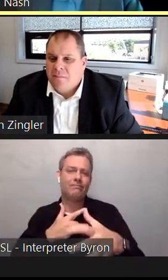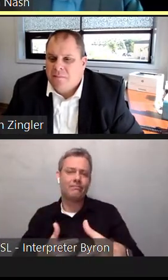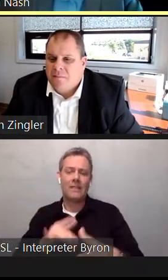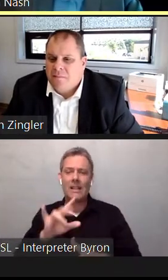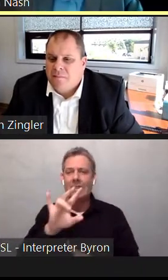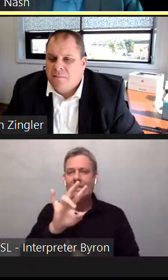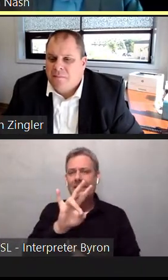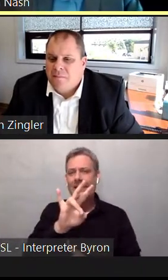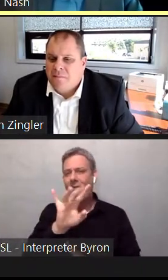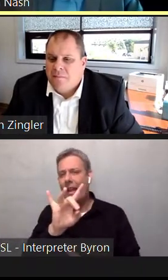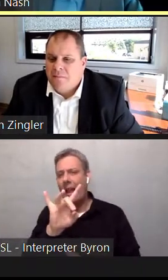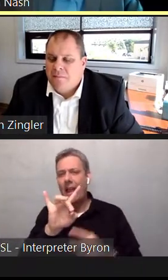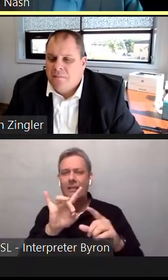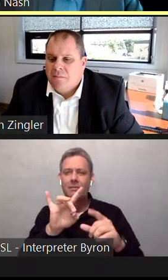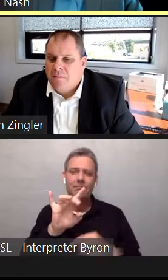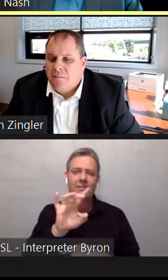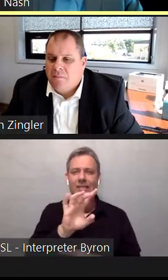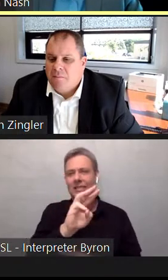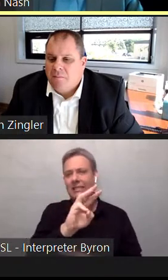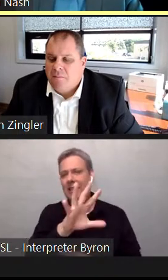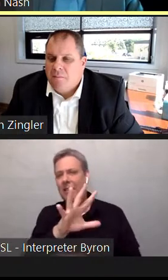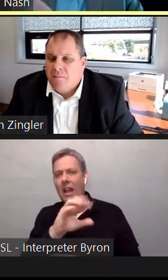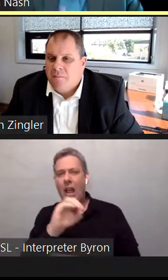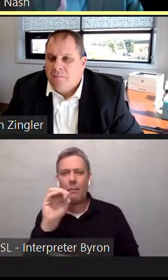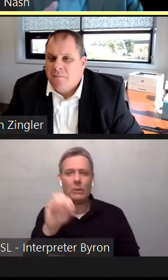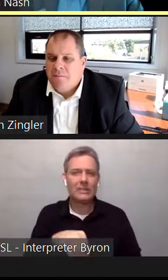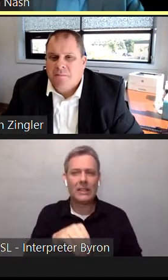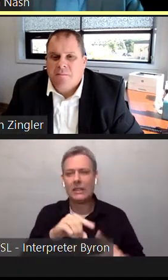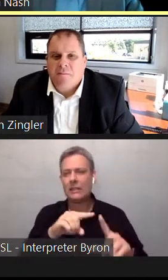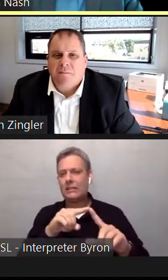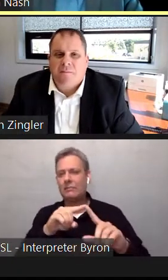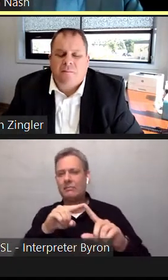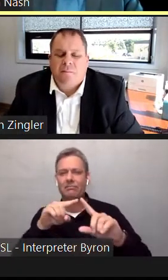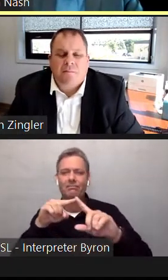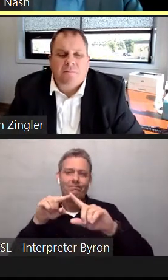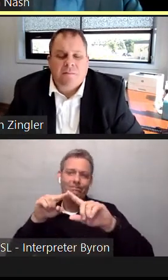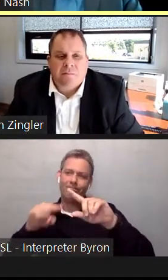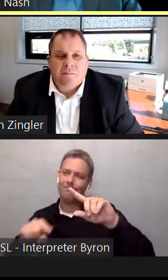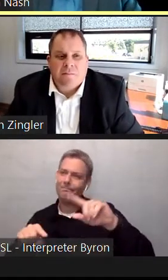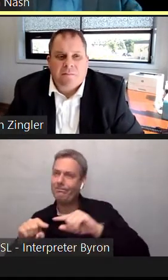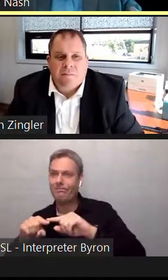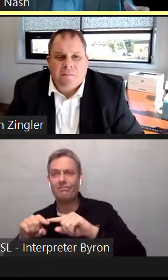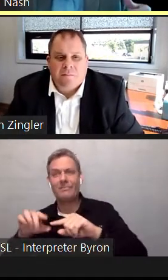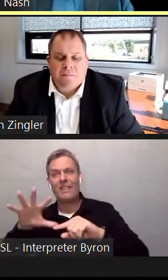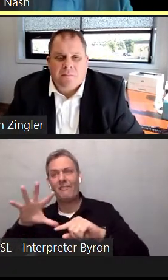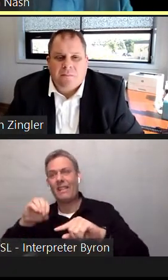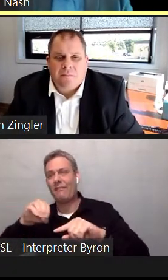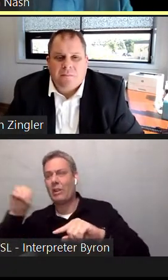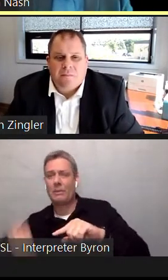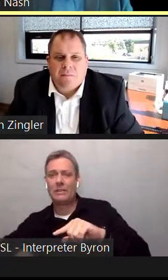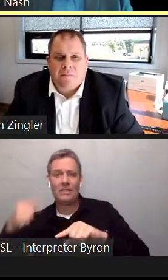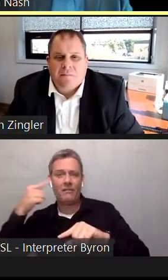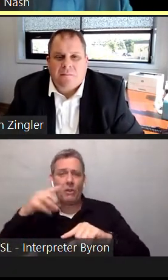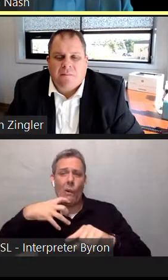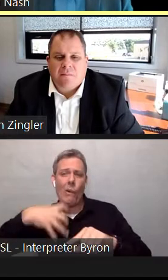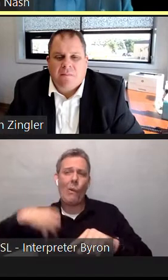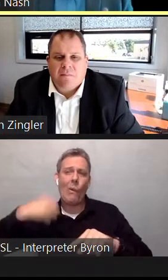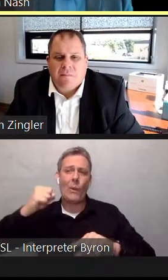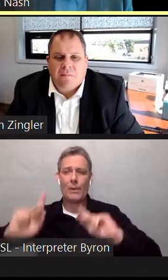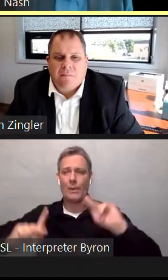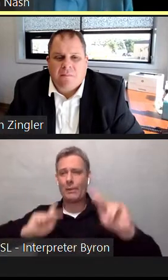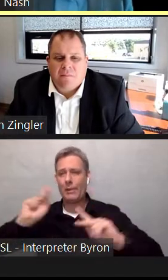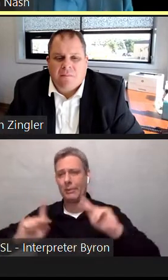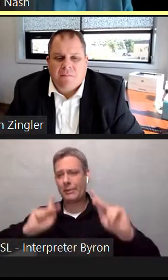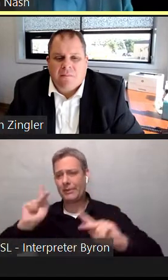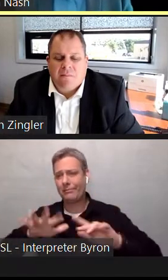78, 65, 70, 75% down towards the end, where we're almost running at 50% for our older population. I don't